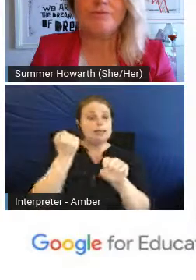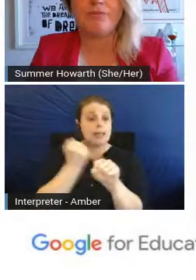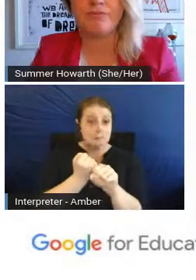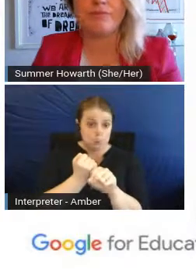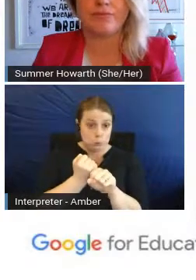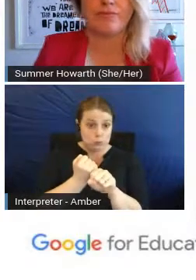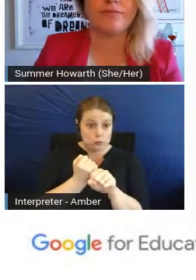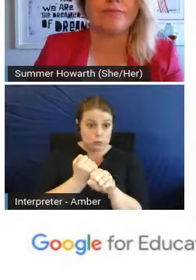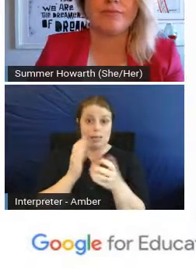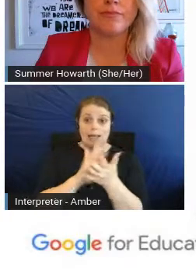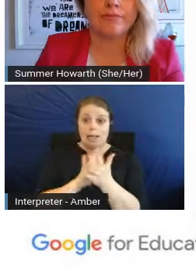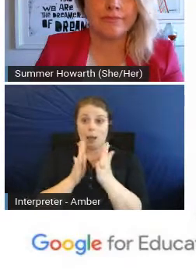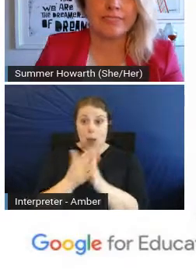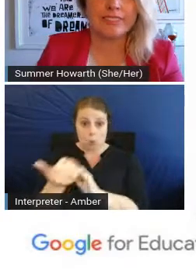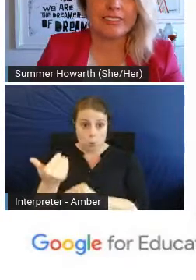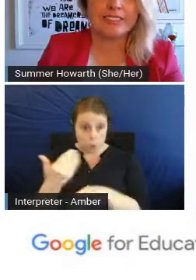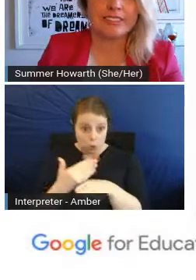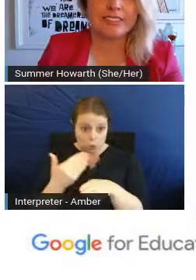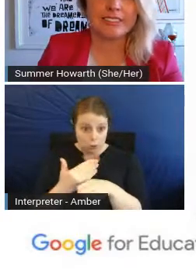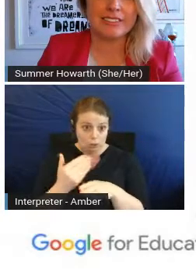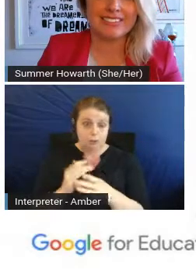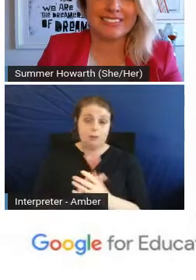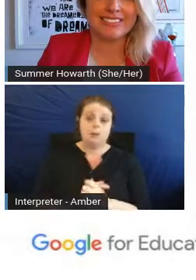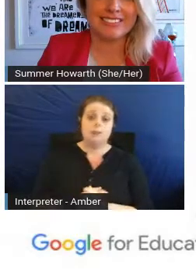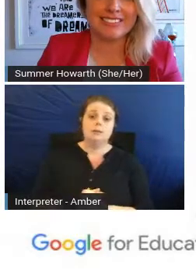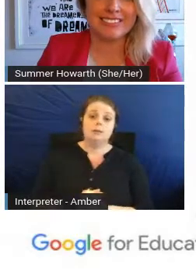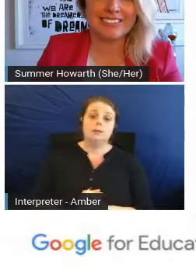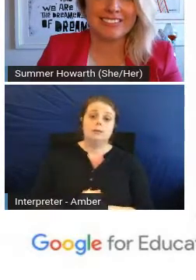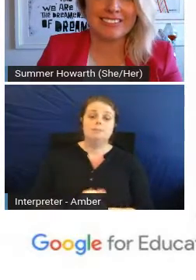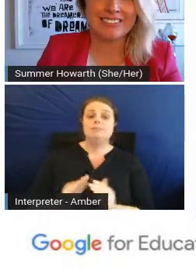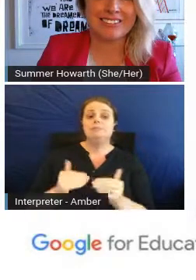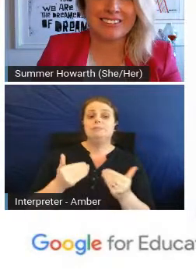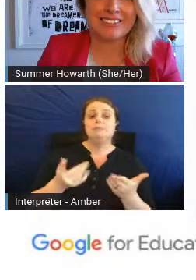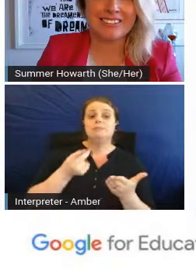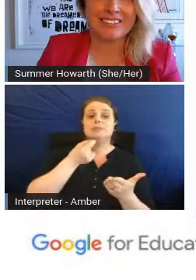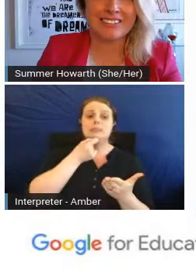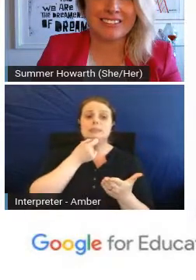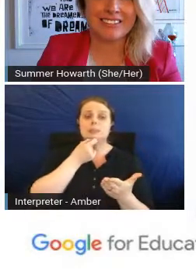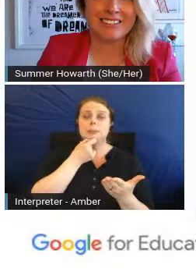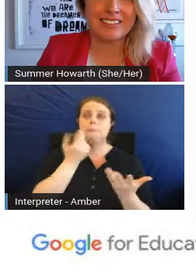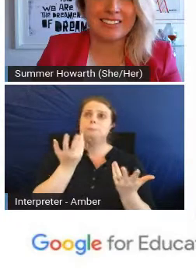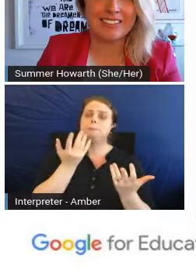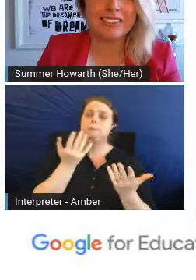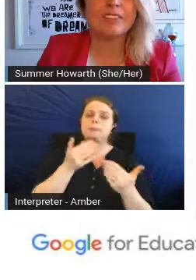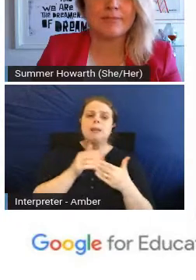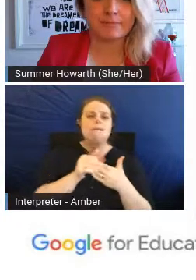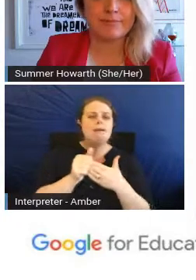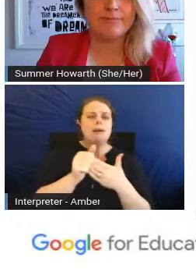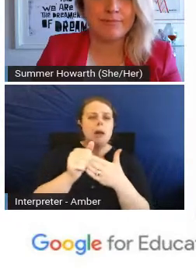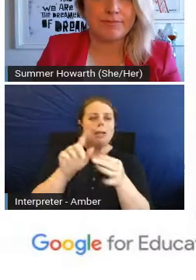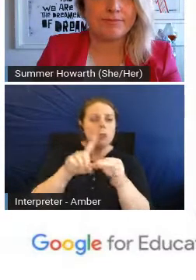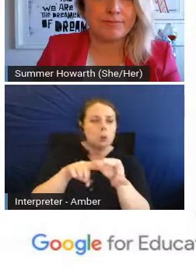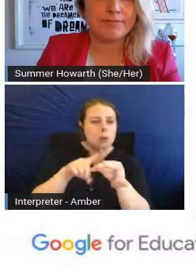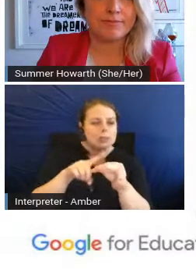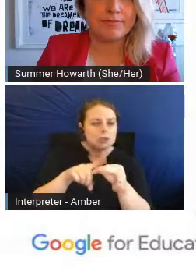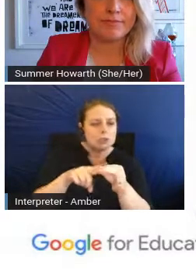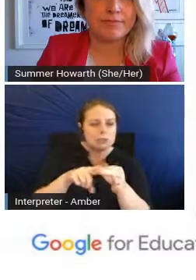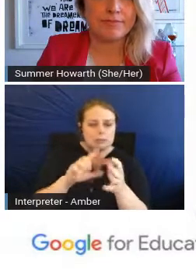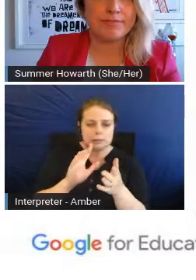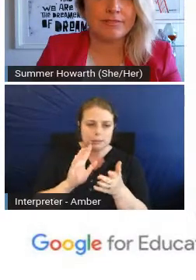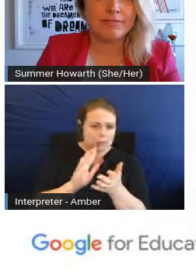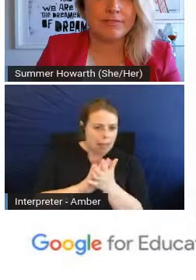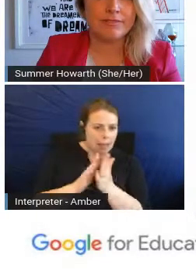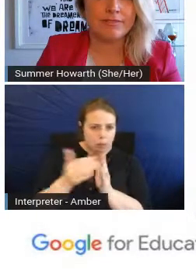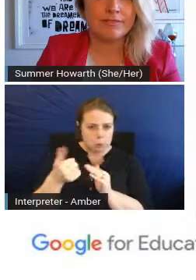how they work, and give you a little bit of kind of some guiding questions about how you might use